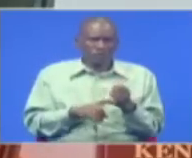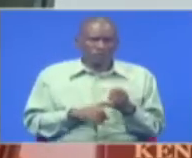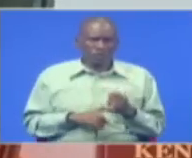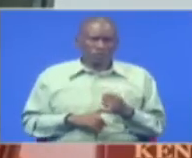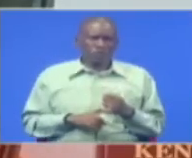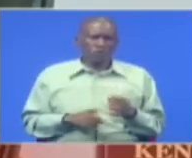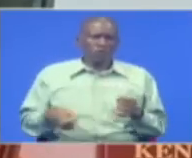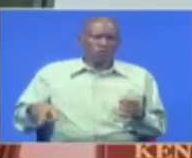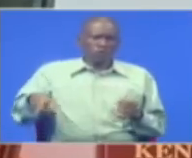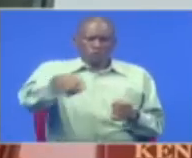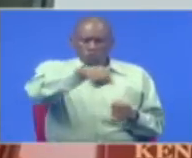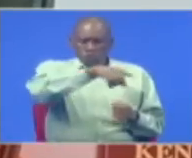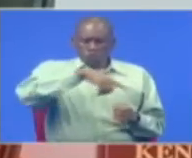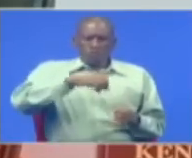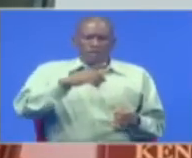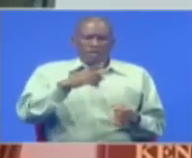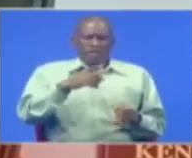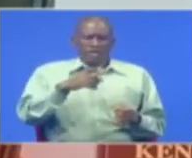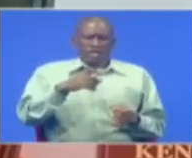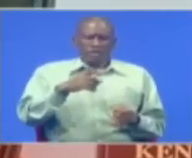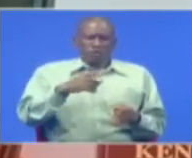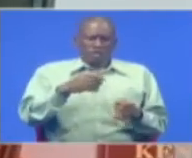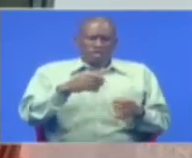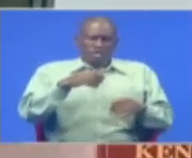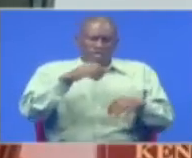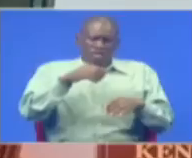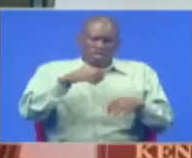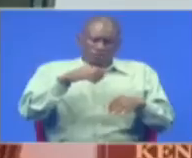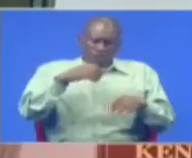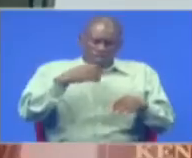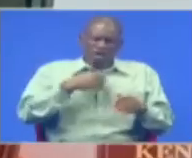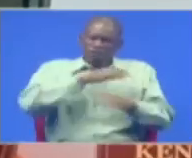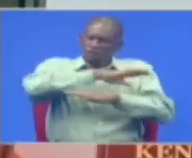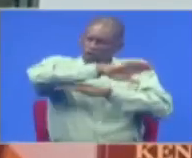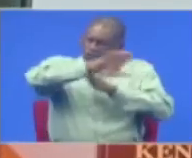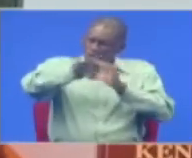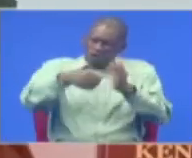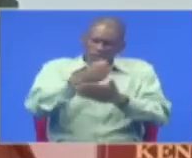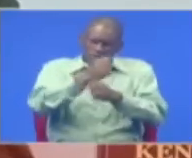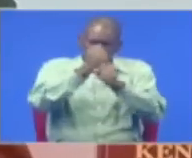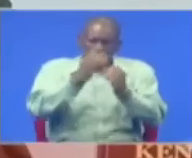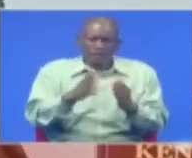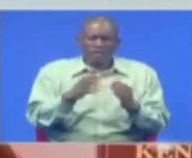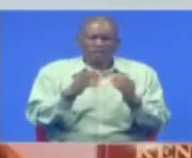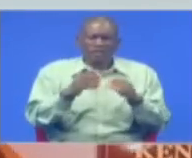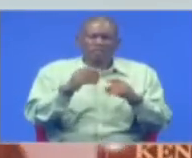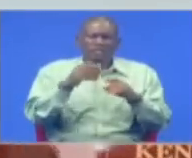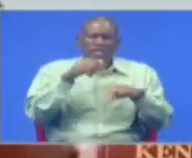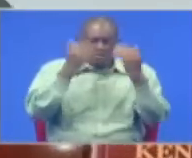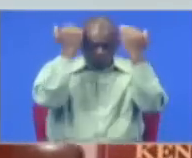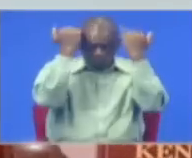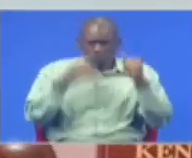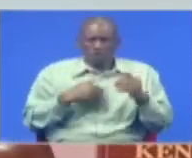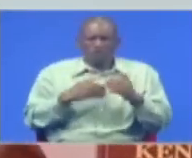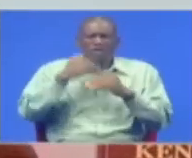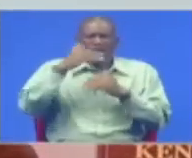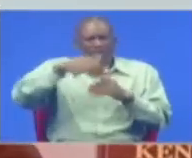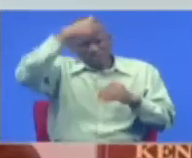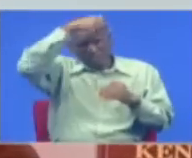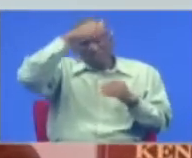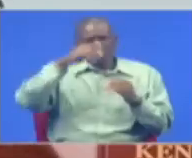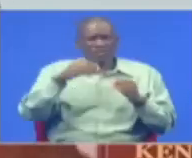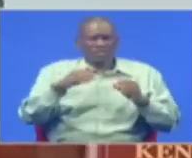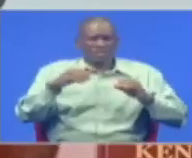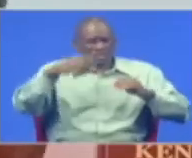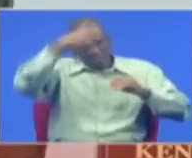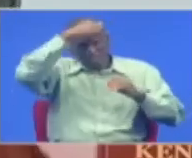we get all employees of the judiciary who have postgraduate degrees to offer to teach